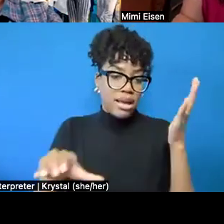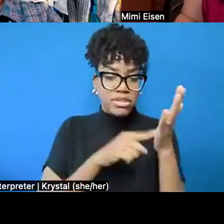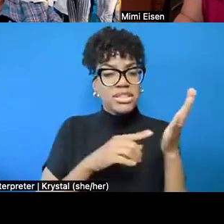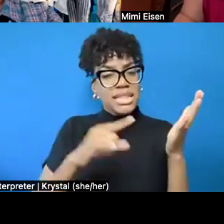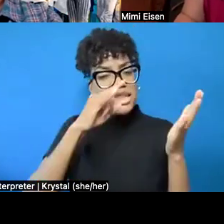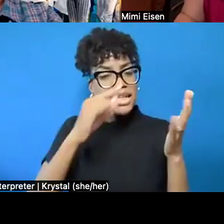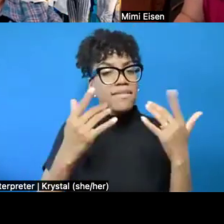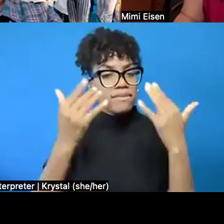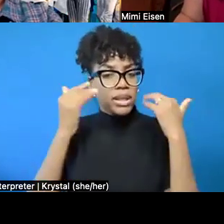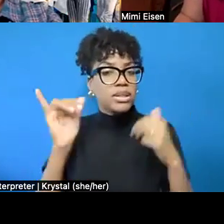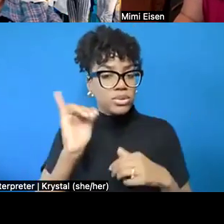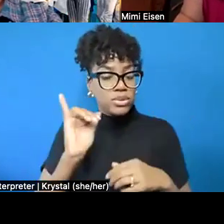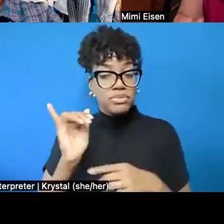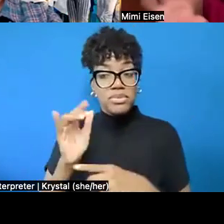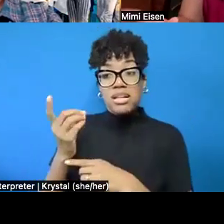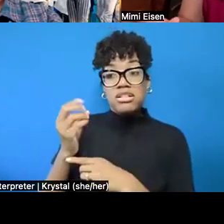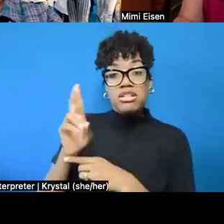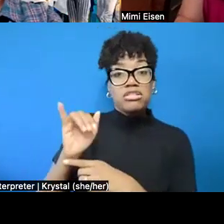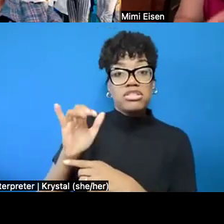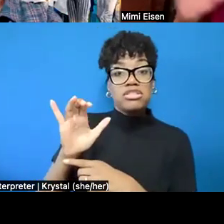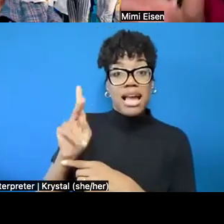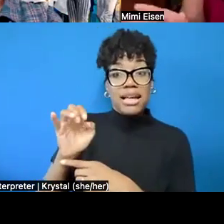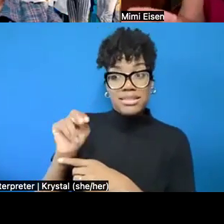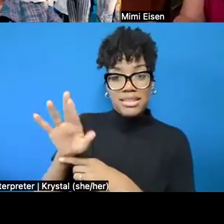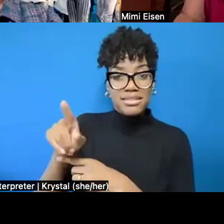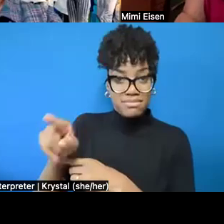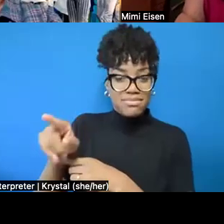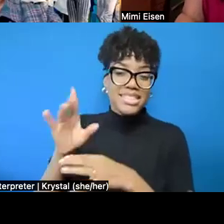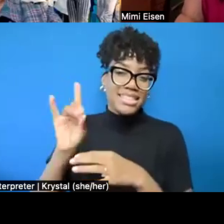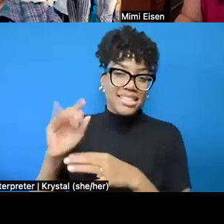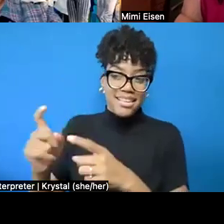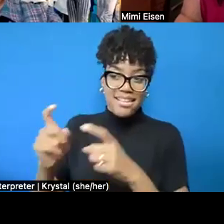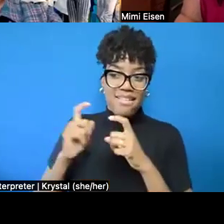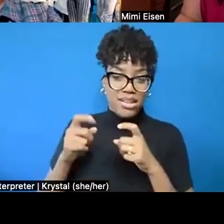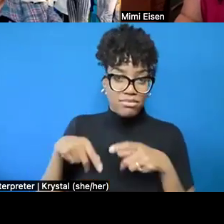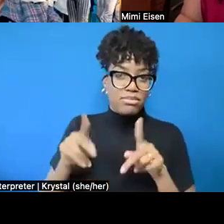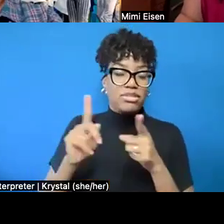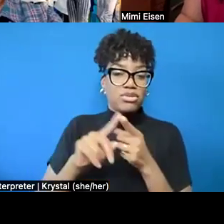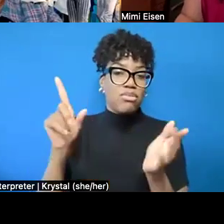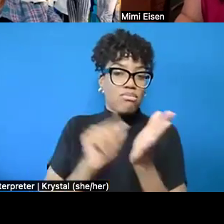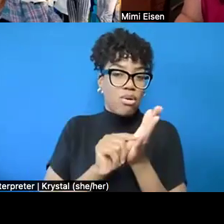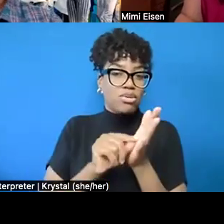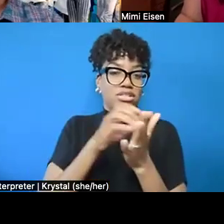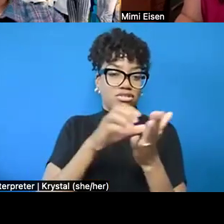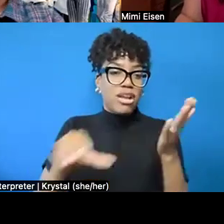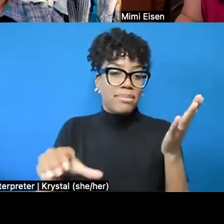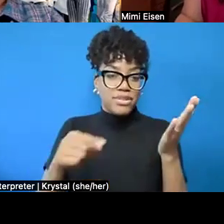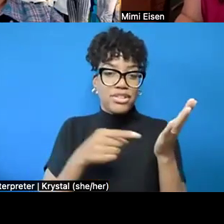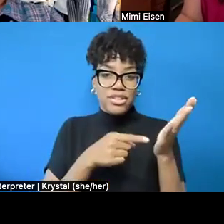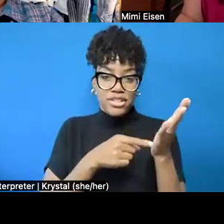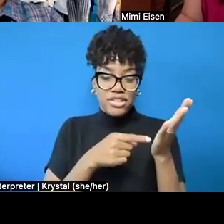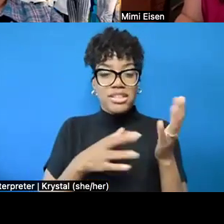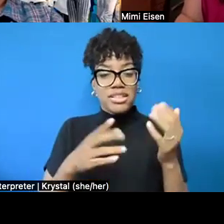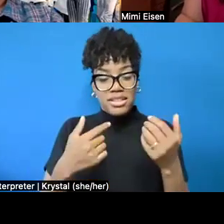Dr. Jackson and her publisher kindly gave us permission to post the whole chapter as a PDF for teachers to use in the classroom with the